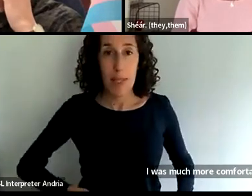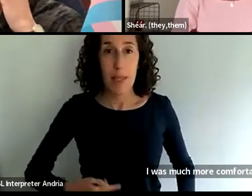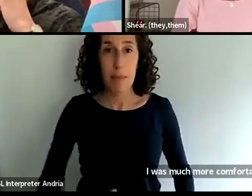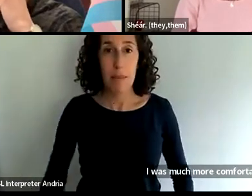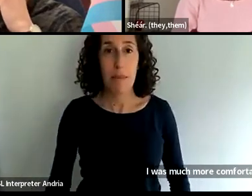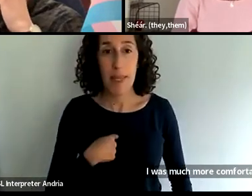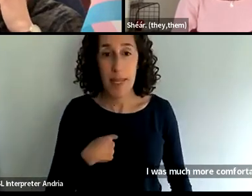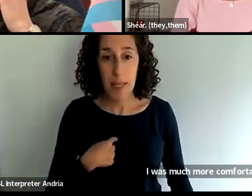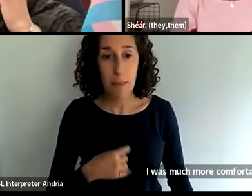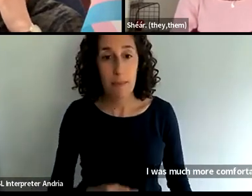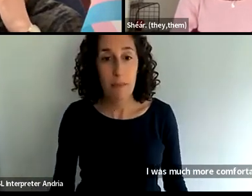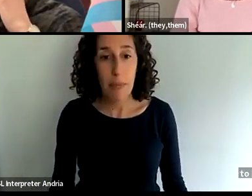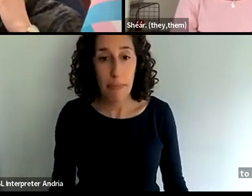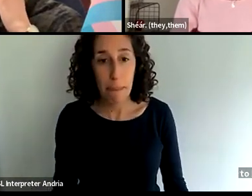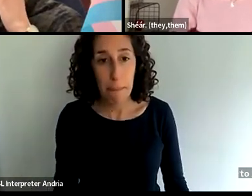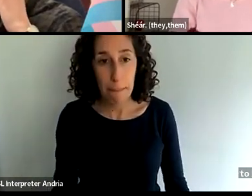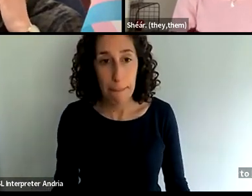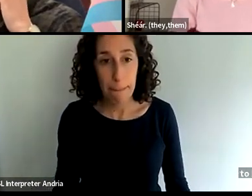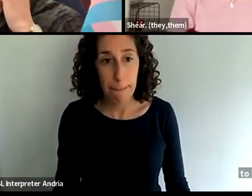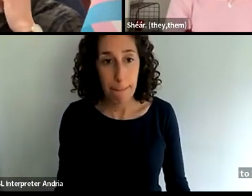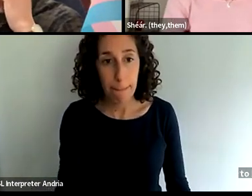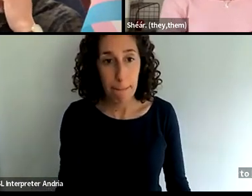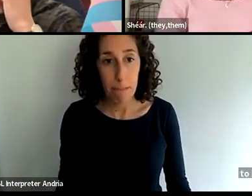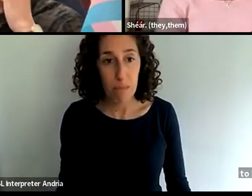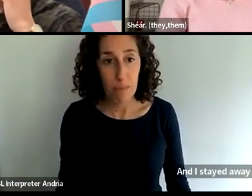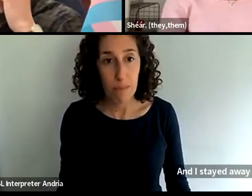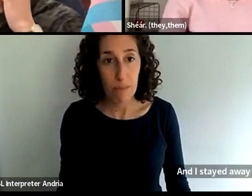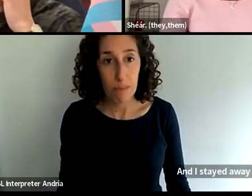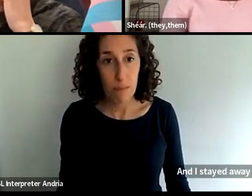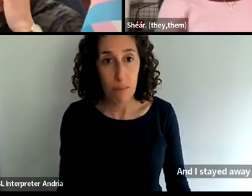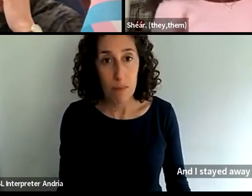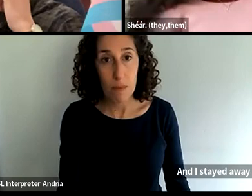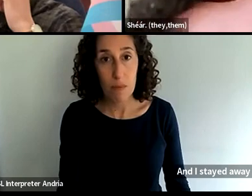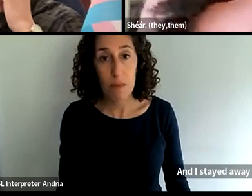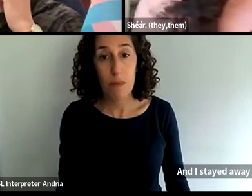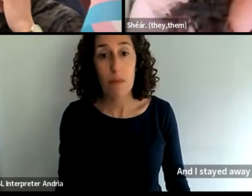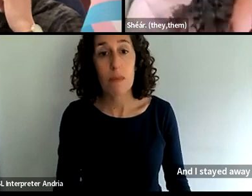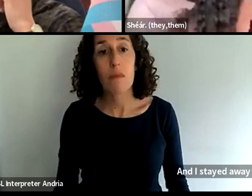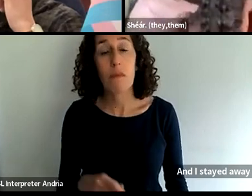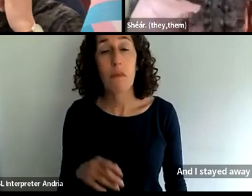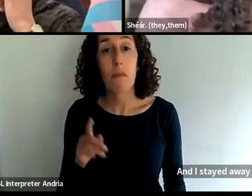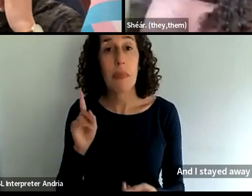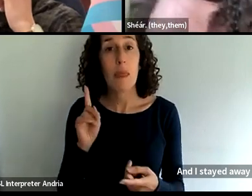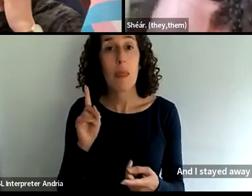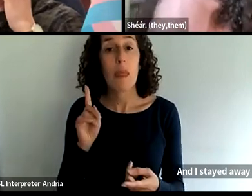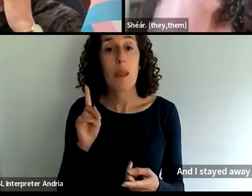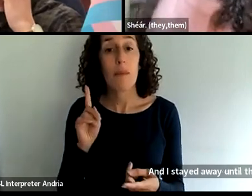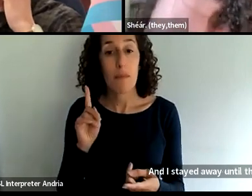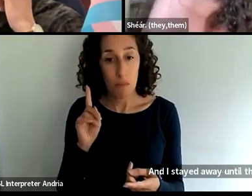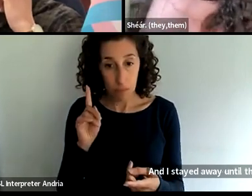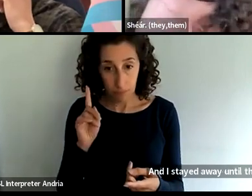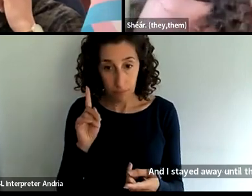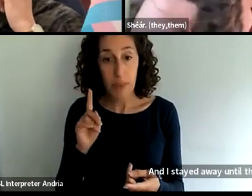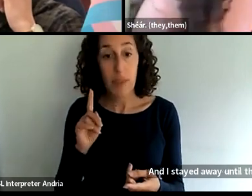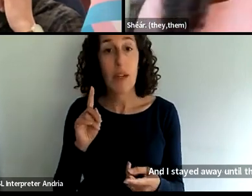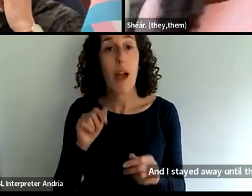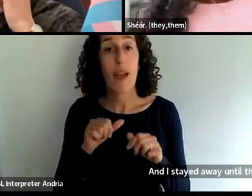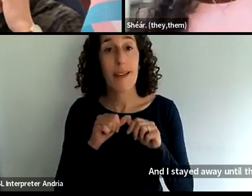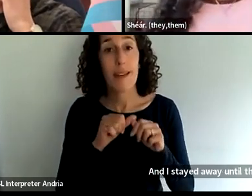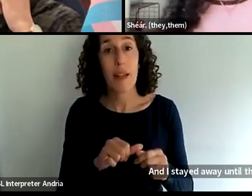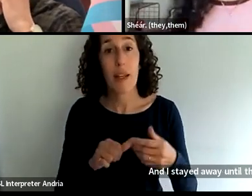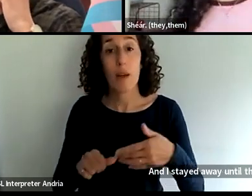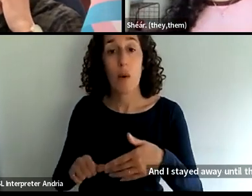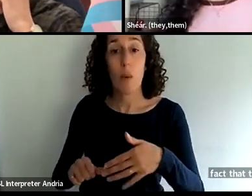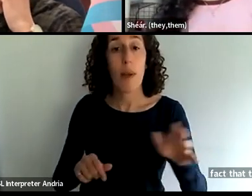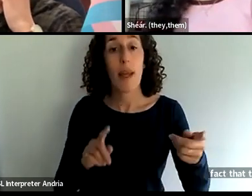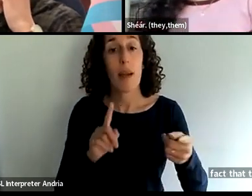And I stayed away until they were willing to accept the fact that there is no more boy codes. I've made it,